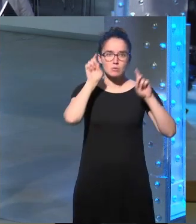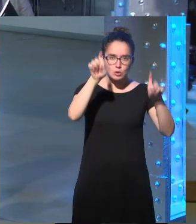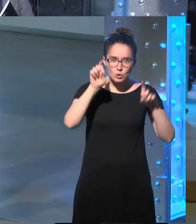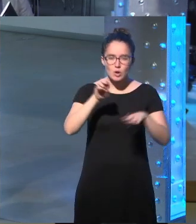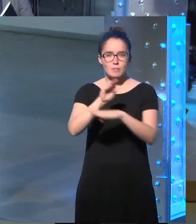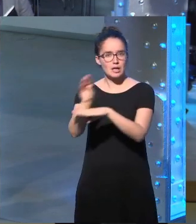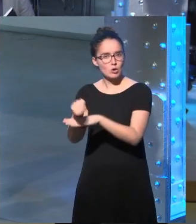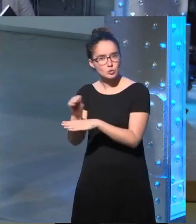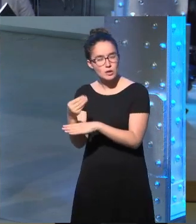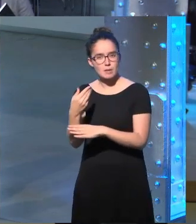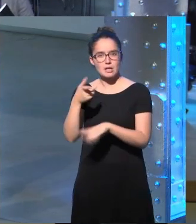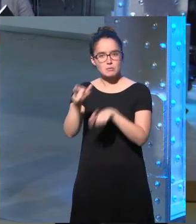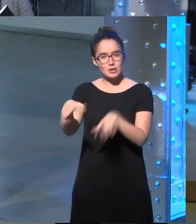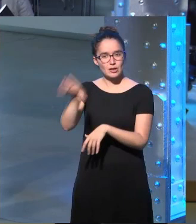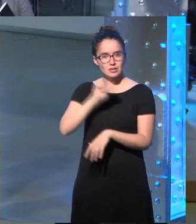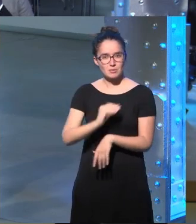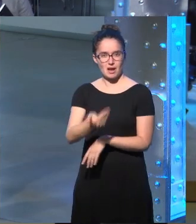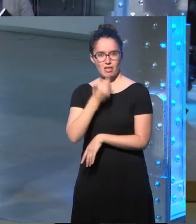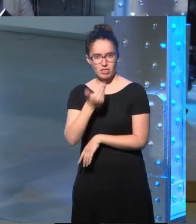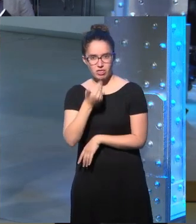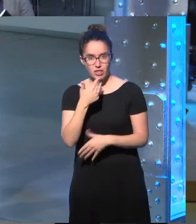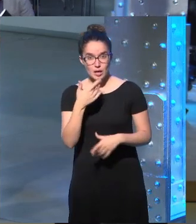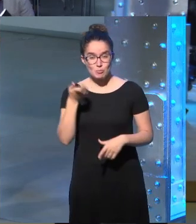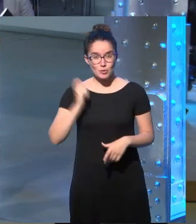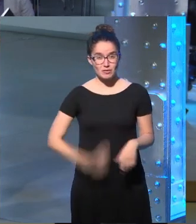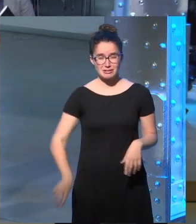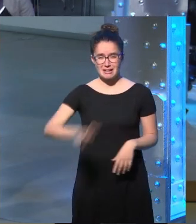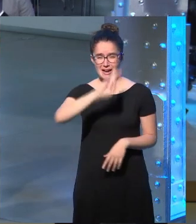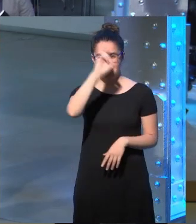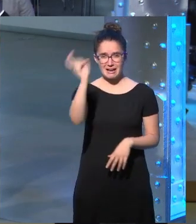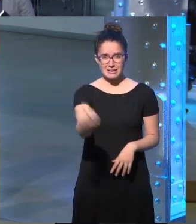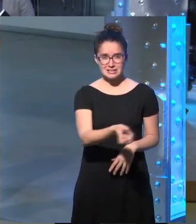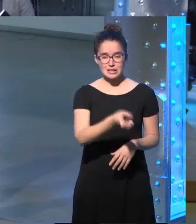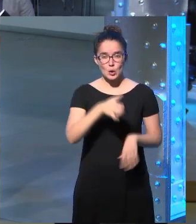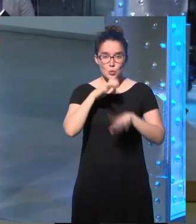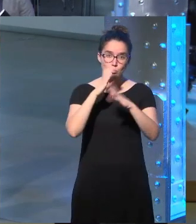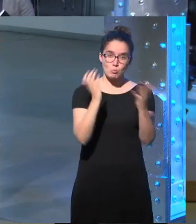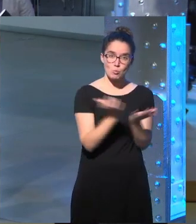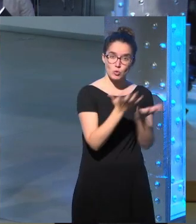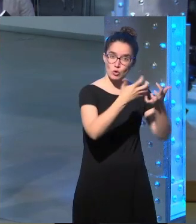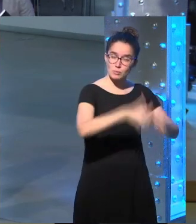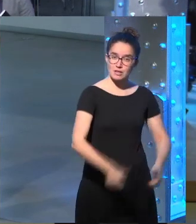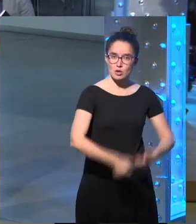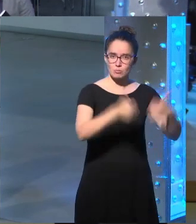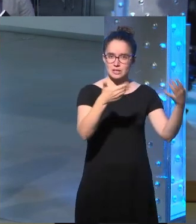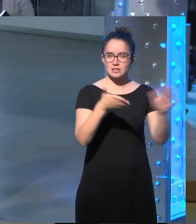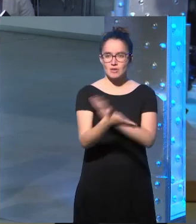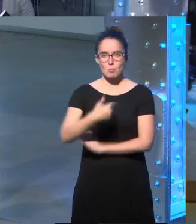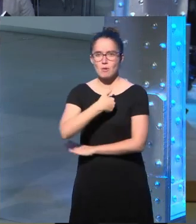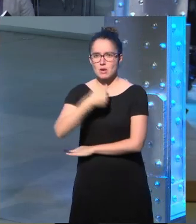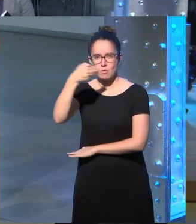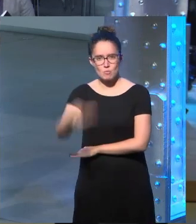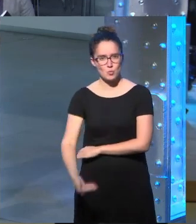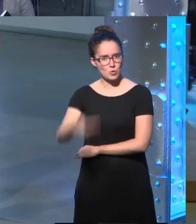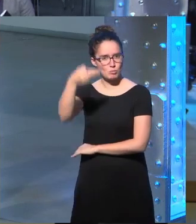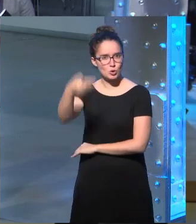right now: the educators, the caretakers, the entertainers, and so on. There are lots of professions that in a more